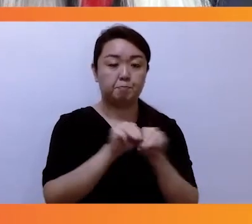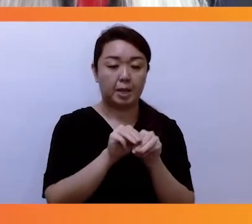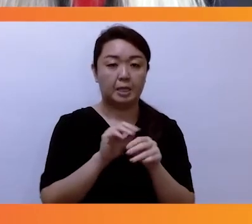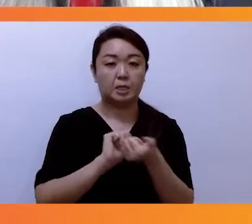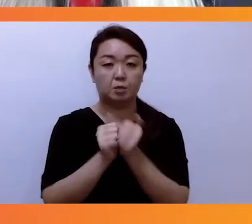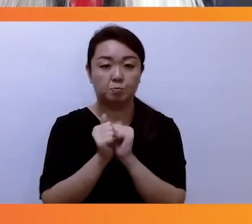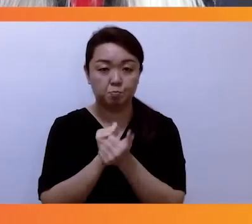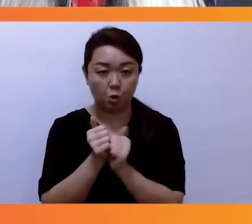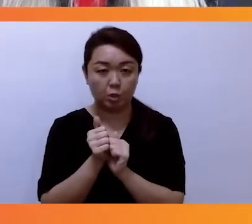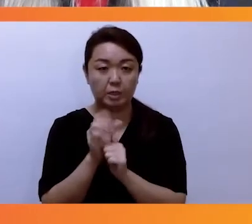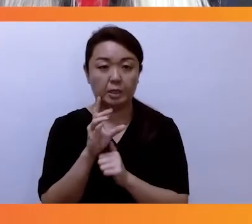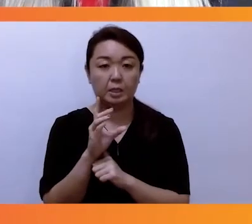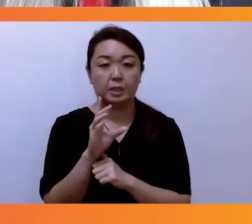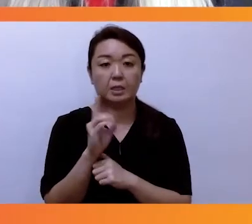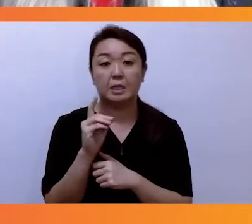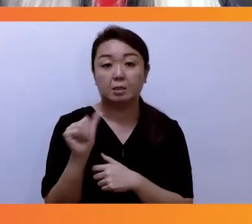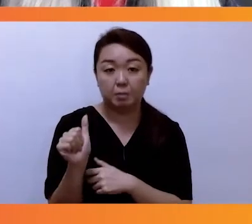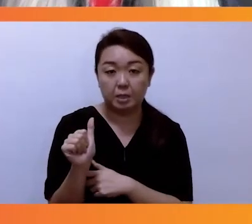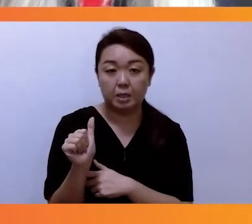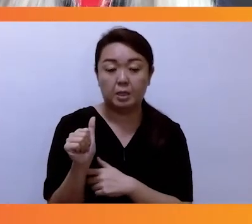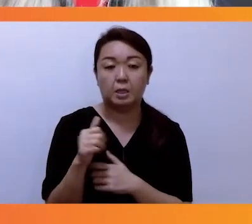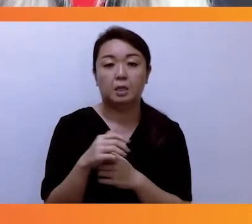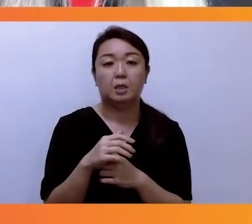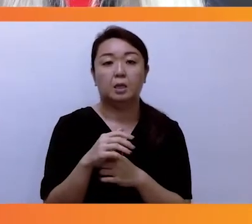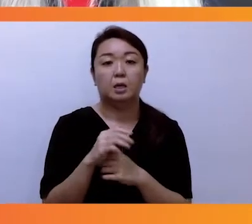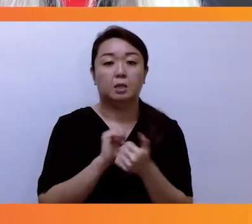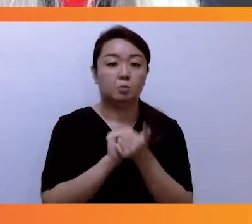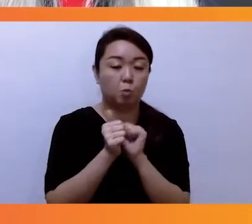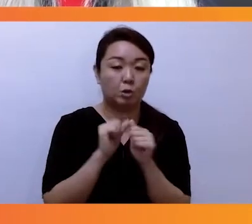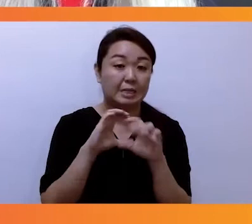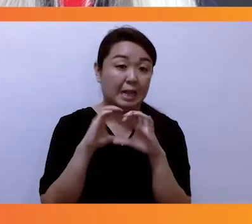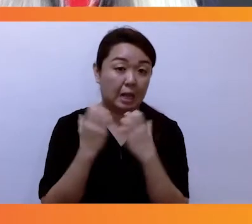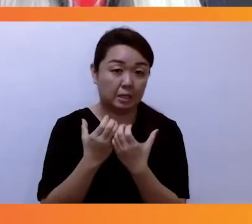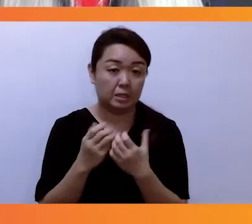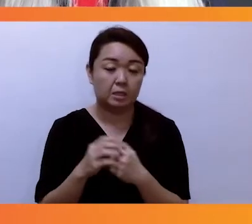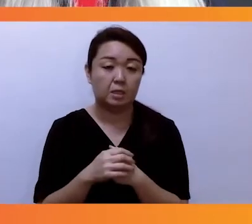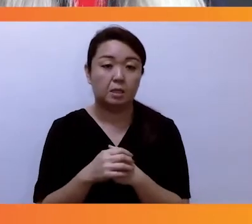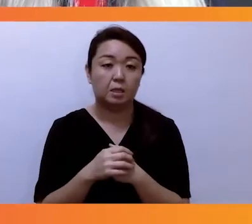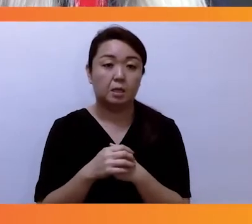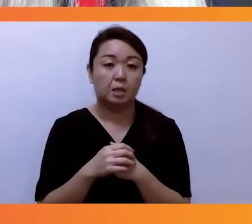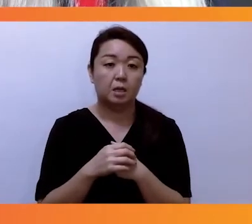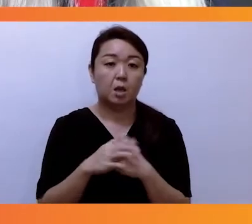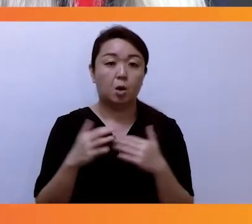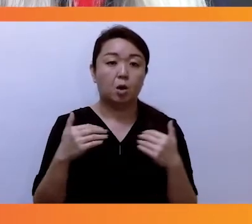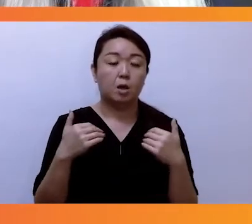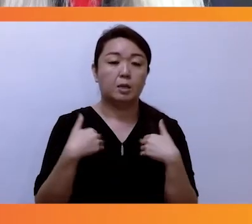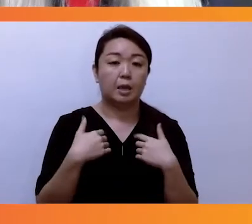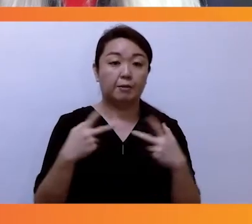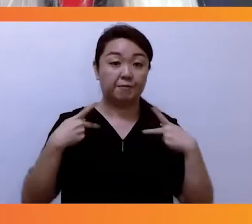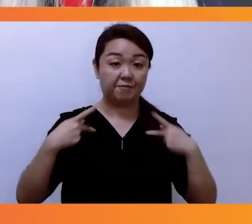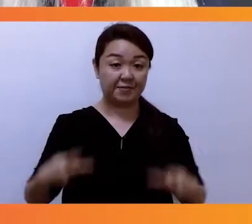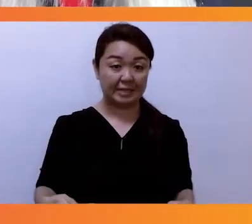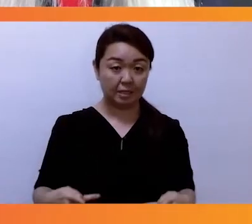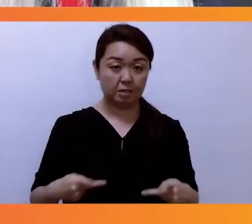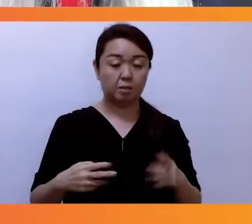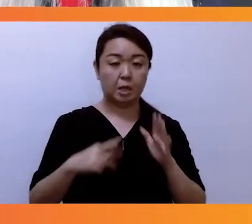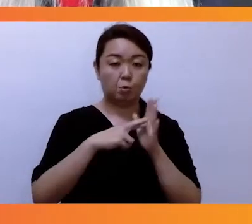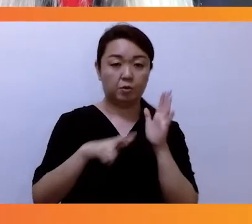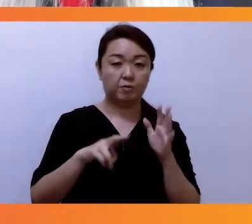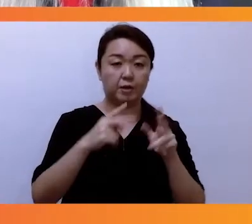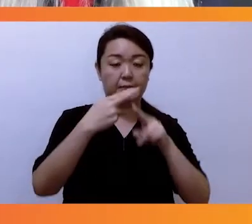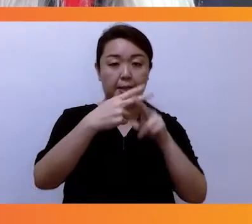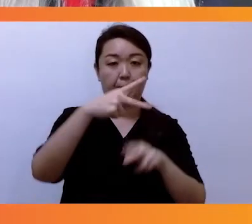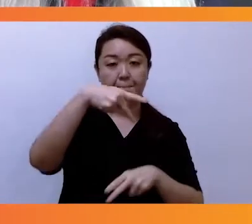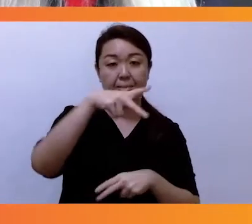main sport impairment disability sport classes. They are the physical, which